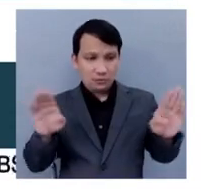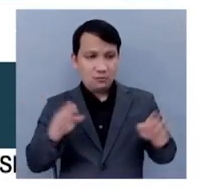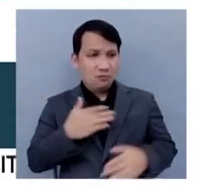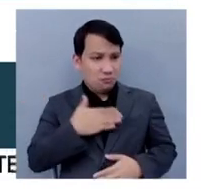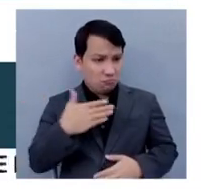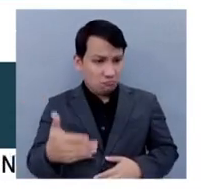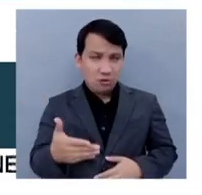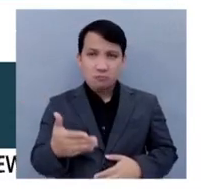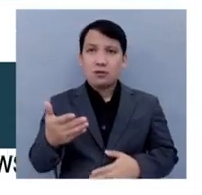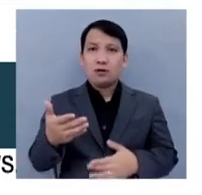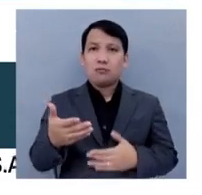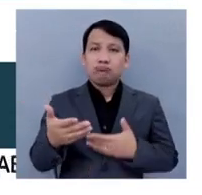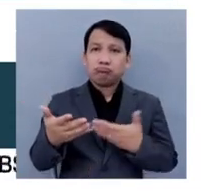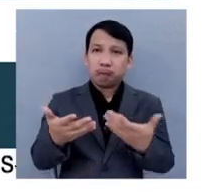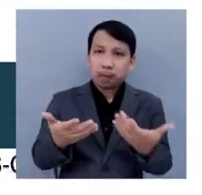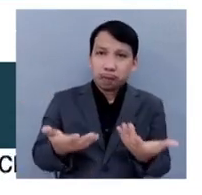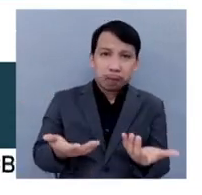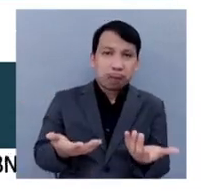were